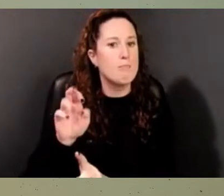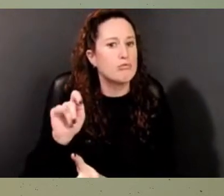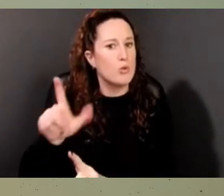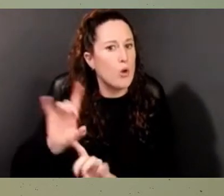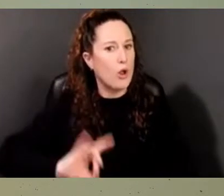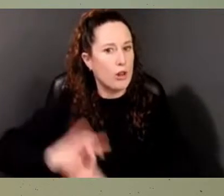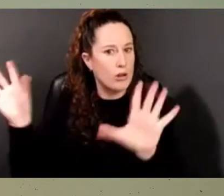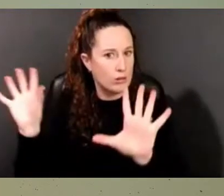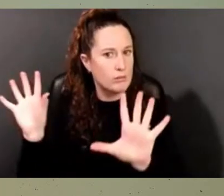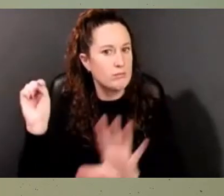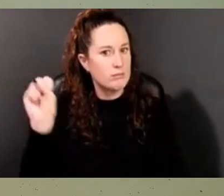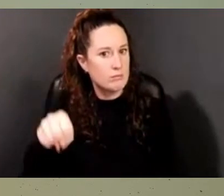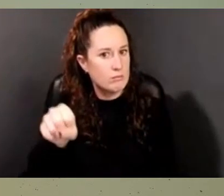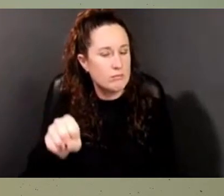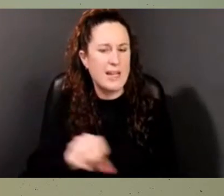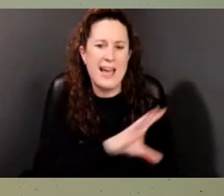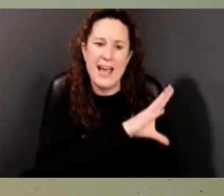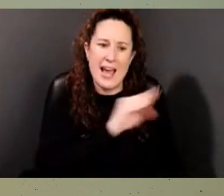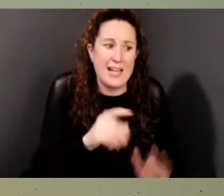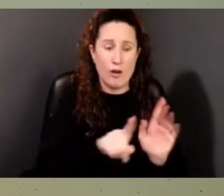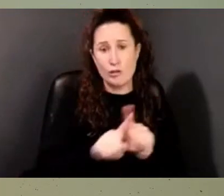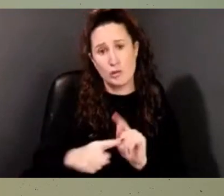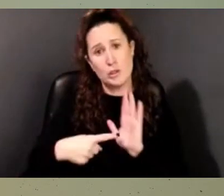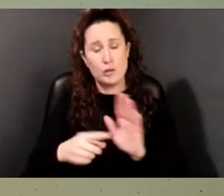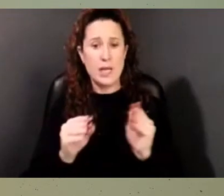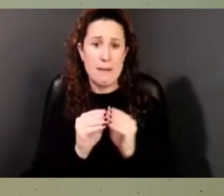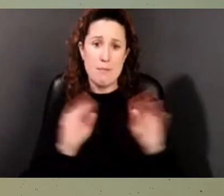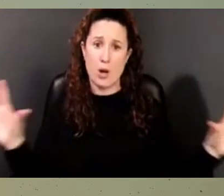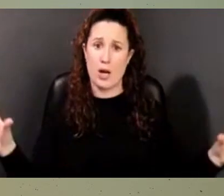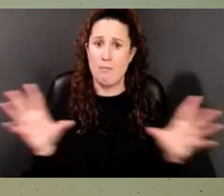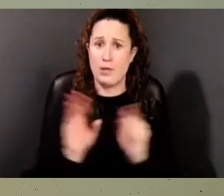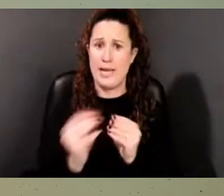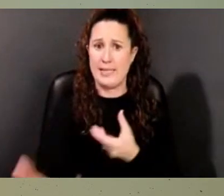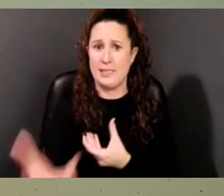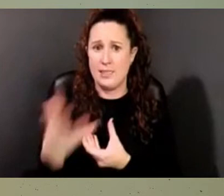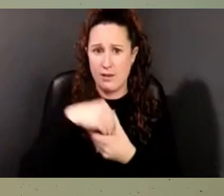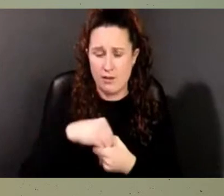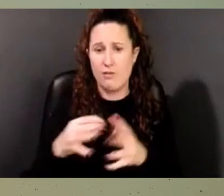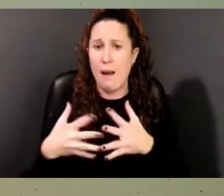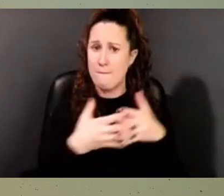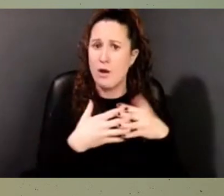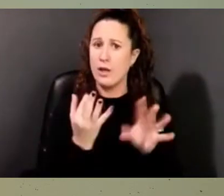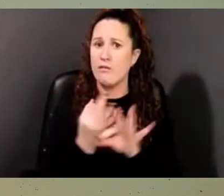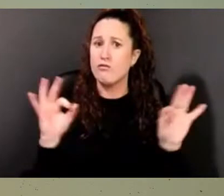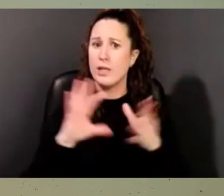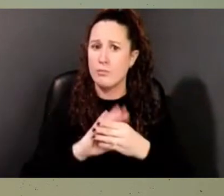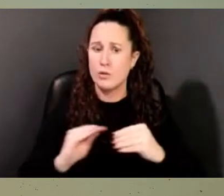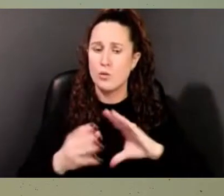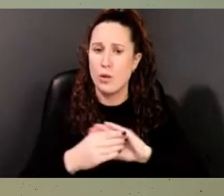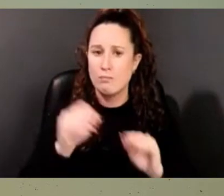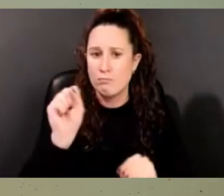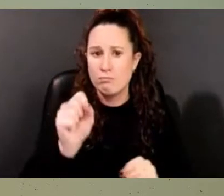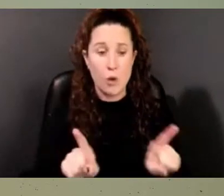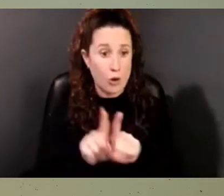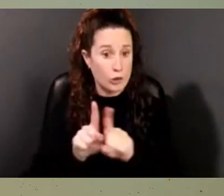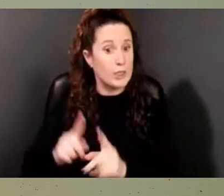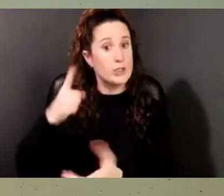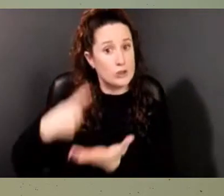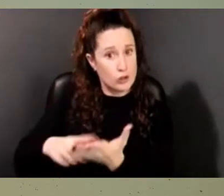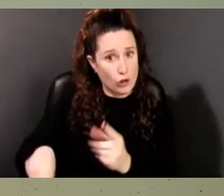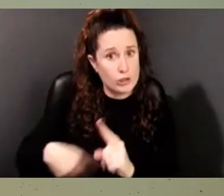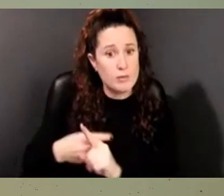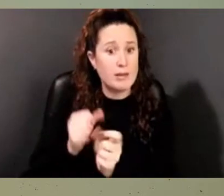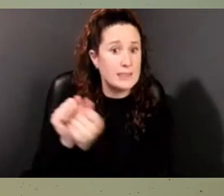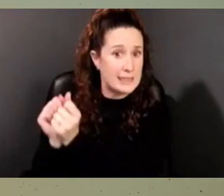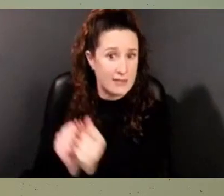gives a more comprehensive American freedom story. And again, it foregrounds the idea that slavery did exist in Delaware. It